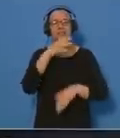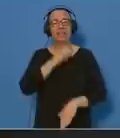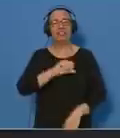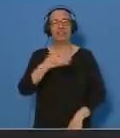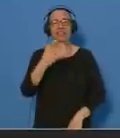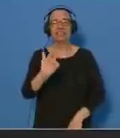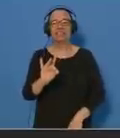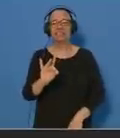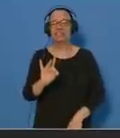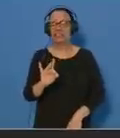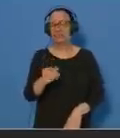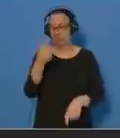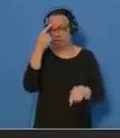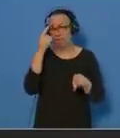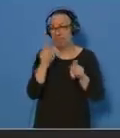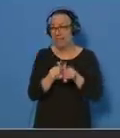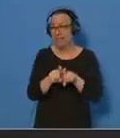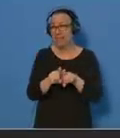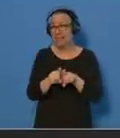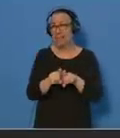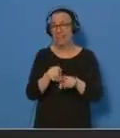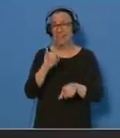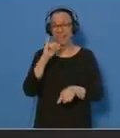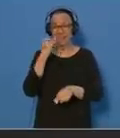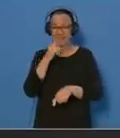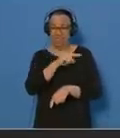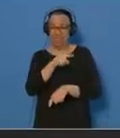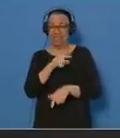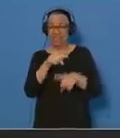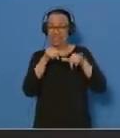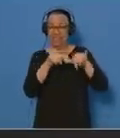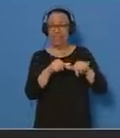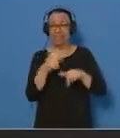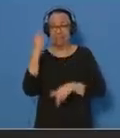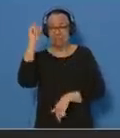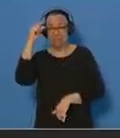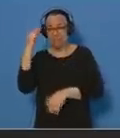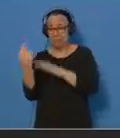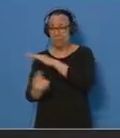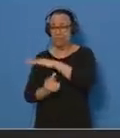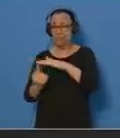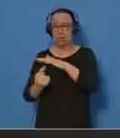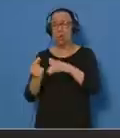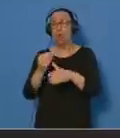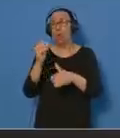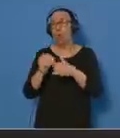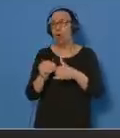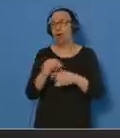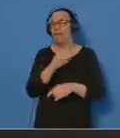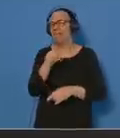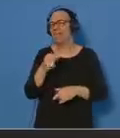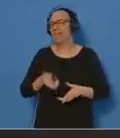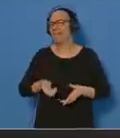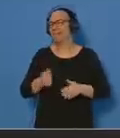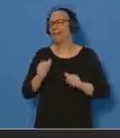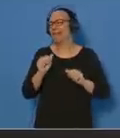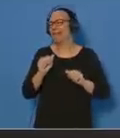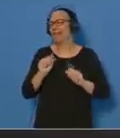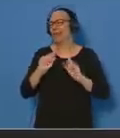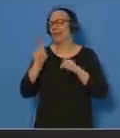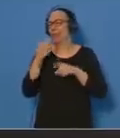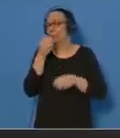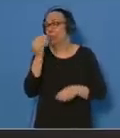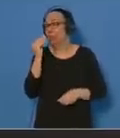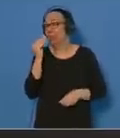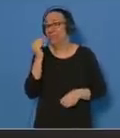you confirm if they are at the government quarantine facility or whether they have been allowed to return home? And if the latter, can